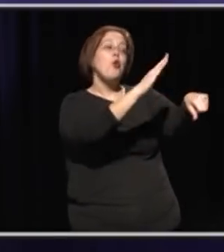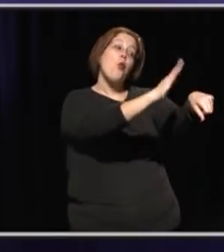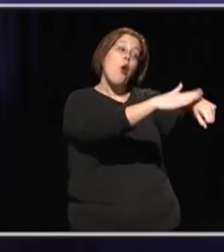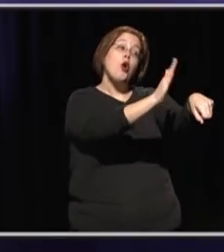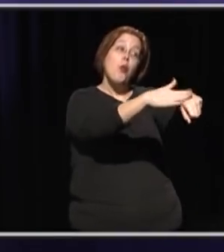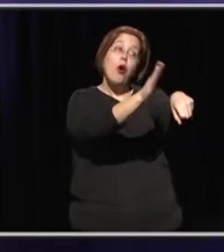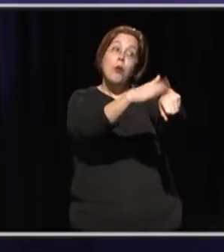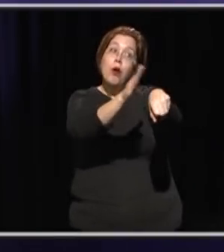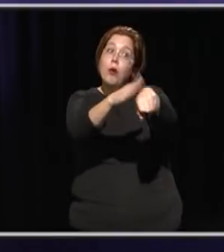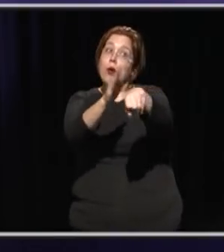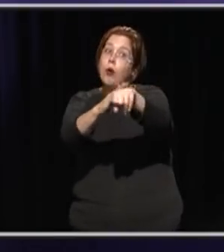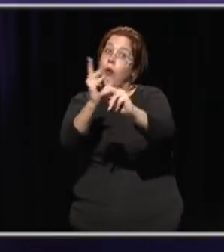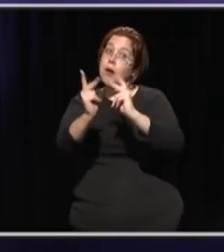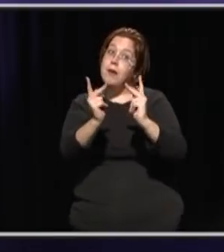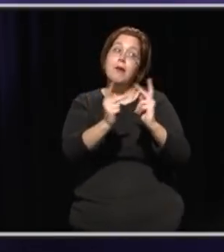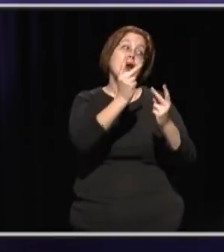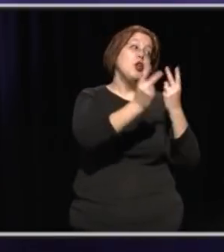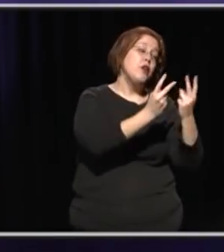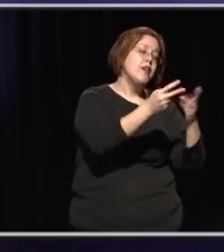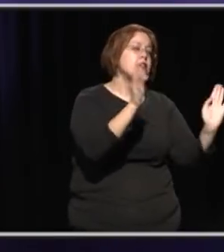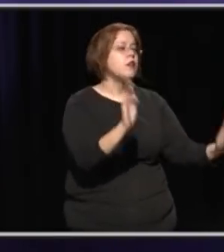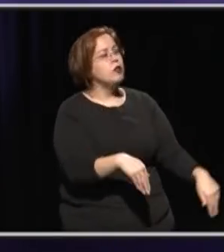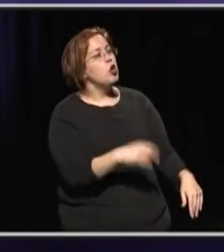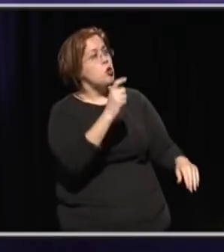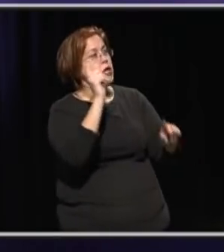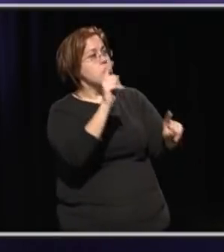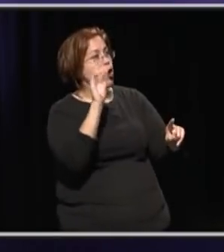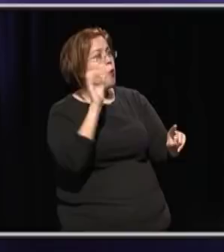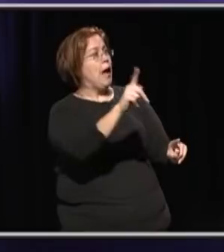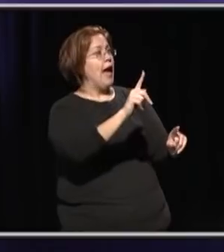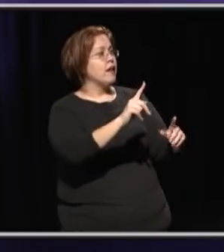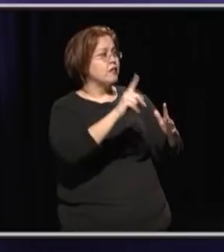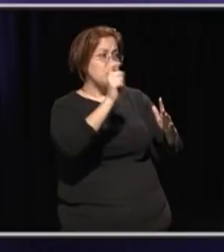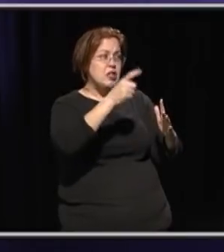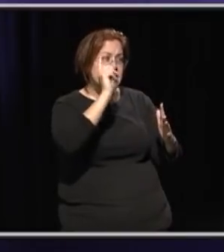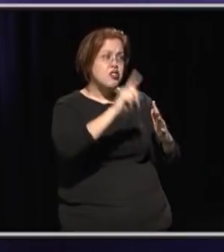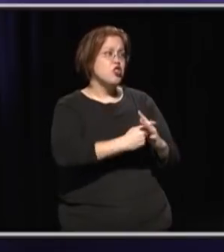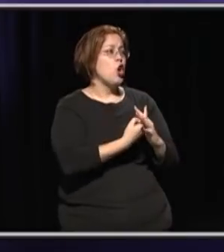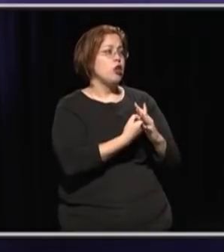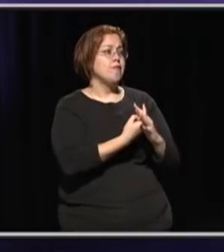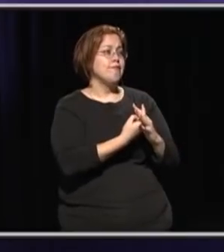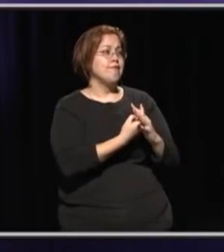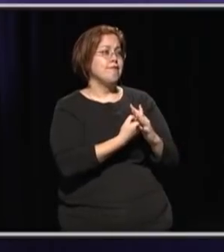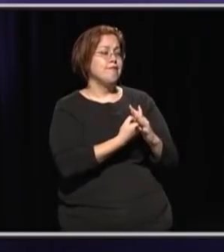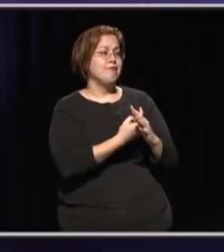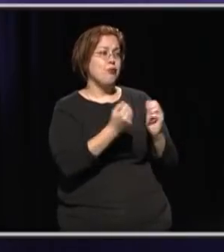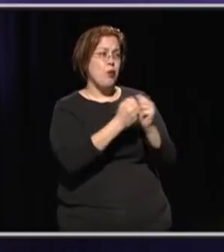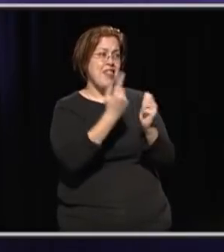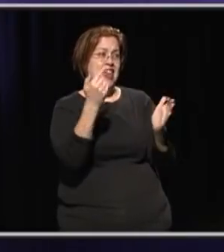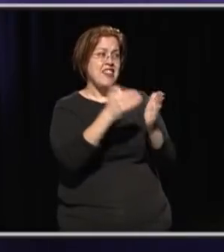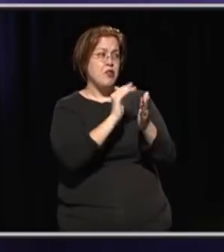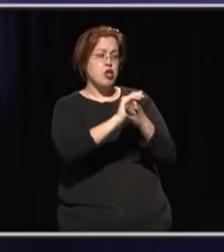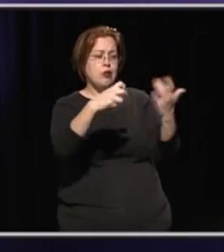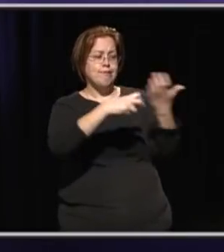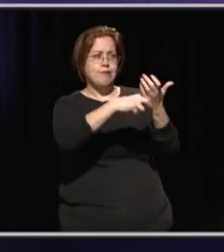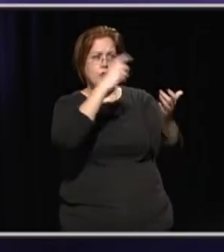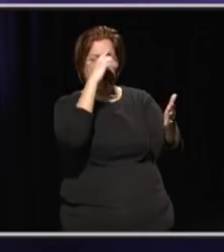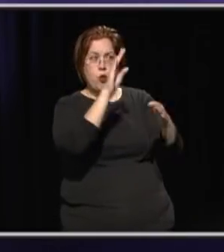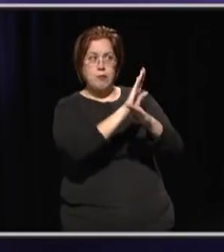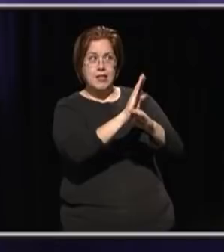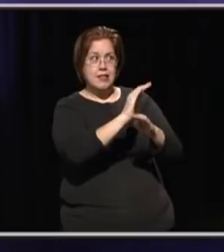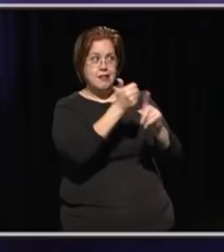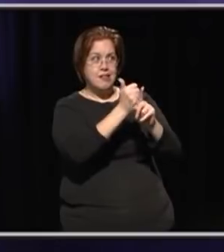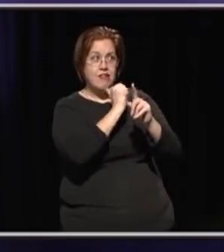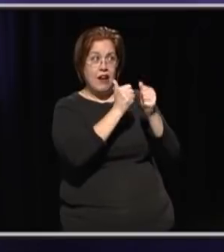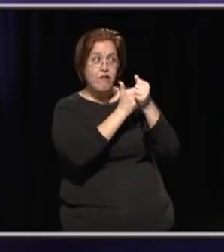people, you've visited with them. I said, you need to go back now and you need to start it. Whether it's a $1,000 fine for a business that's not complying